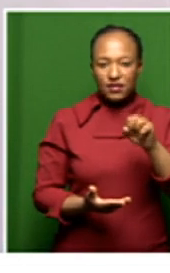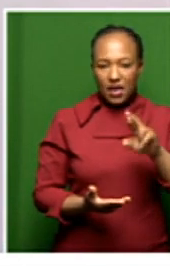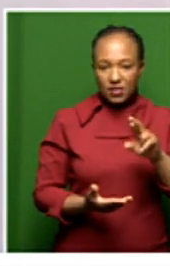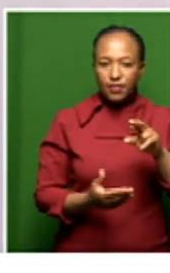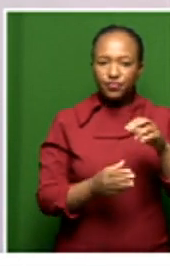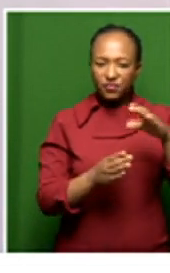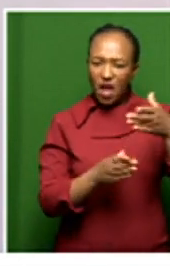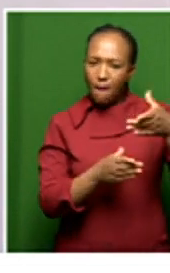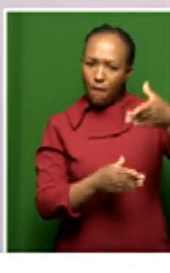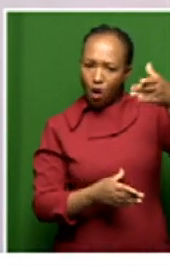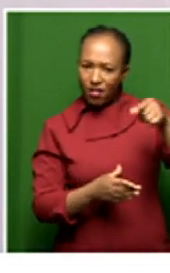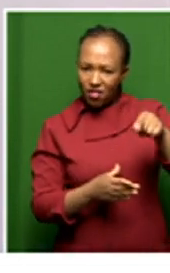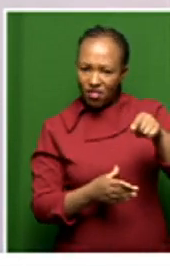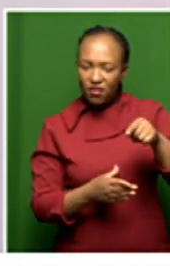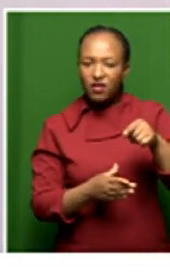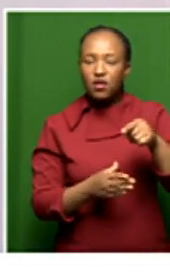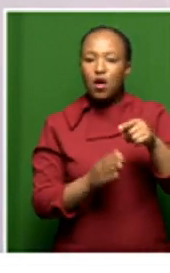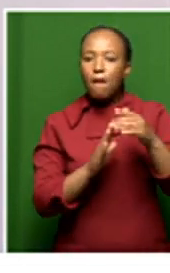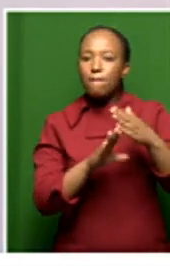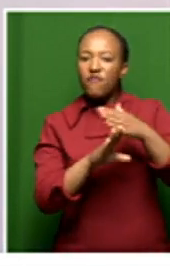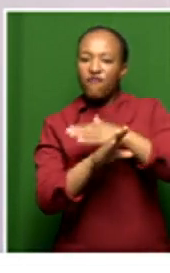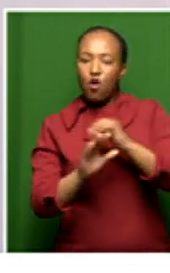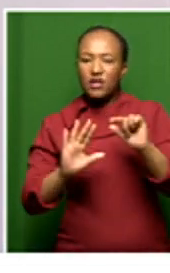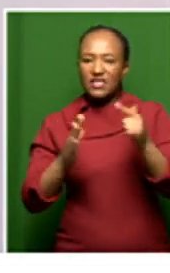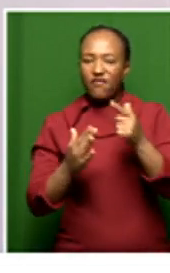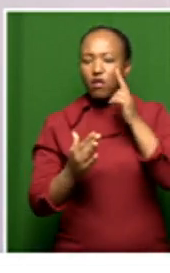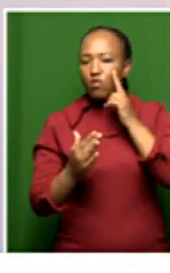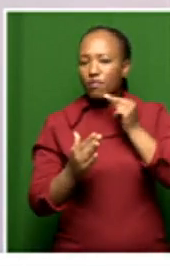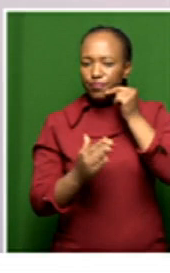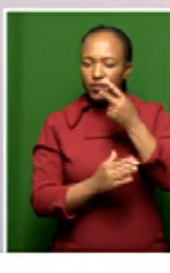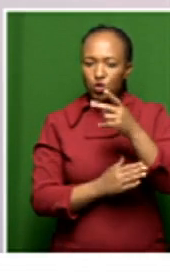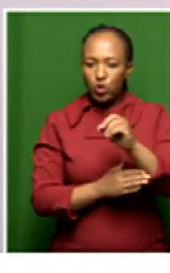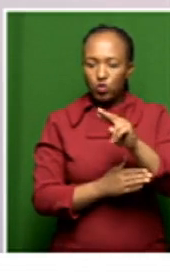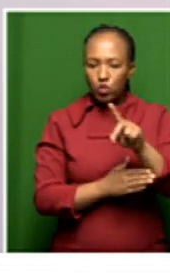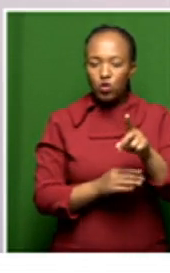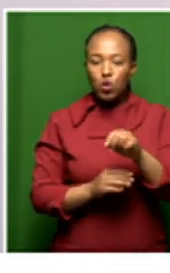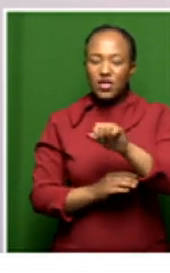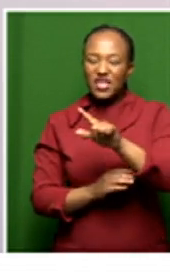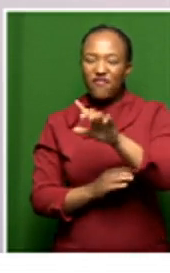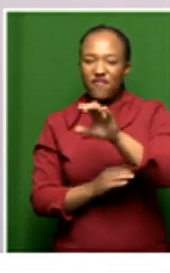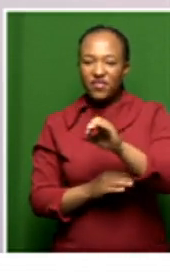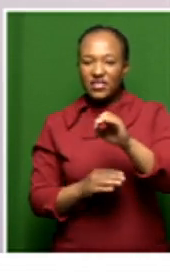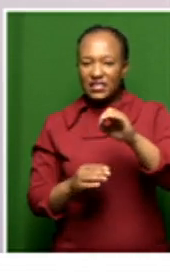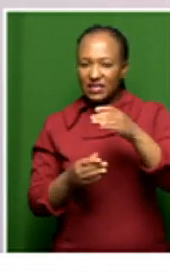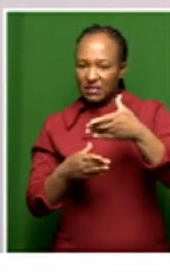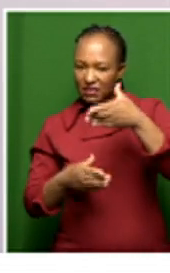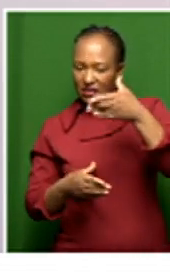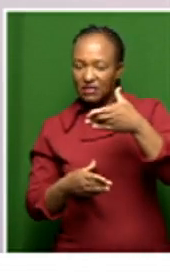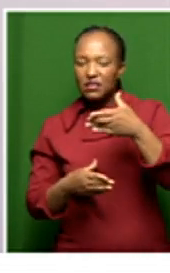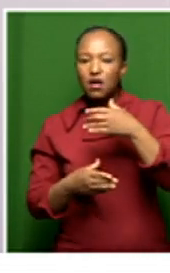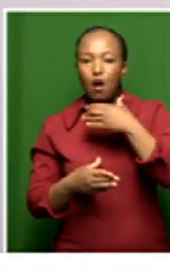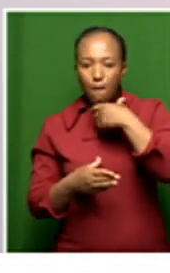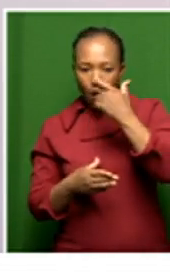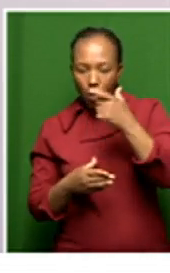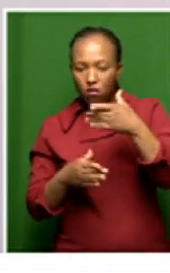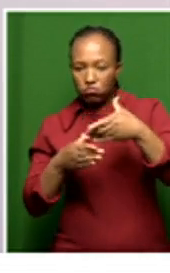It's a bottle with a best before date of the 7th of November 2021, 750 ml non-returnable bottle with a